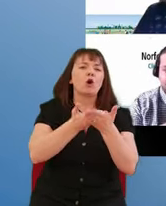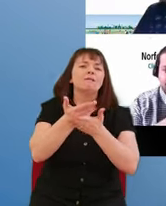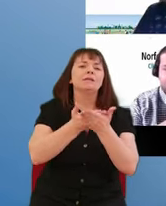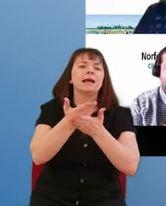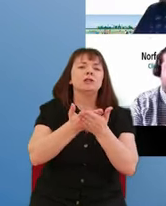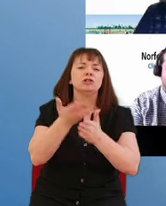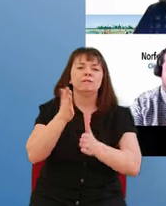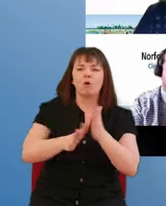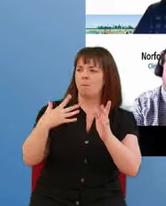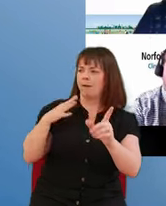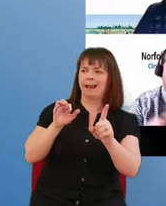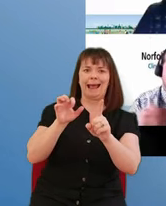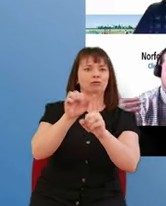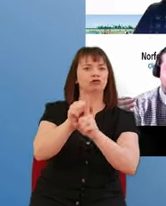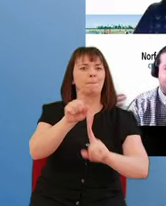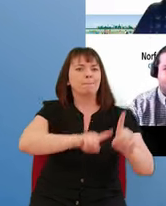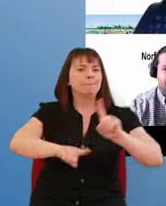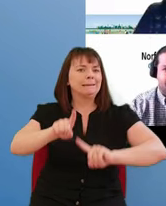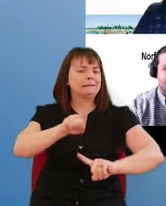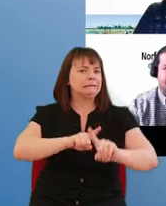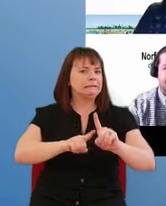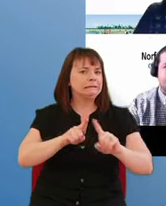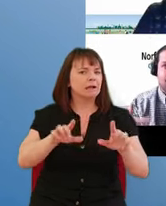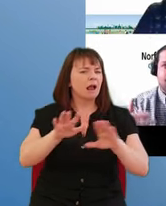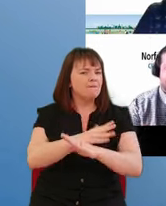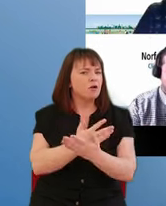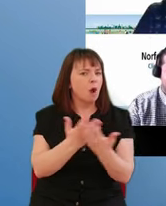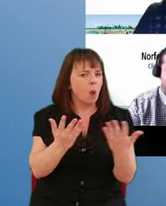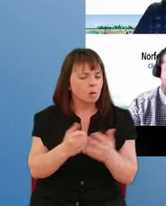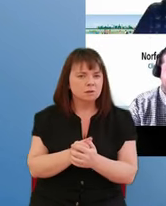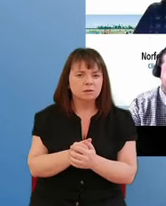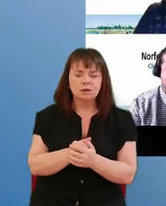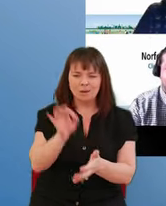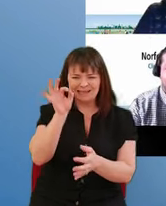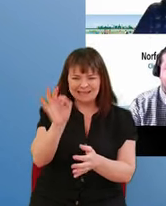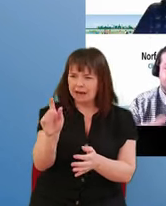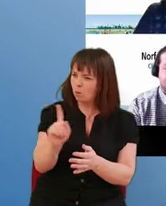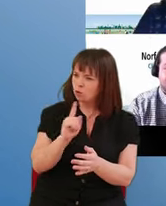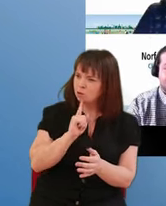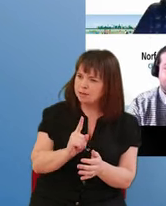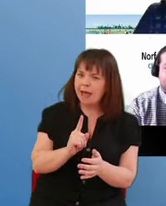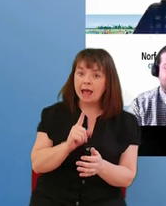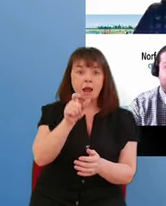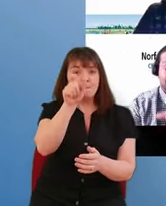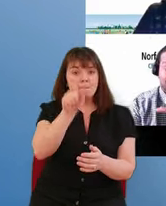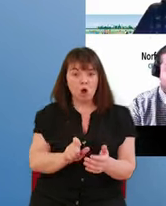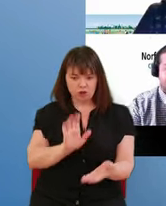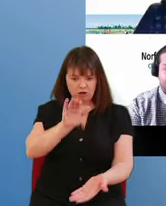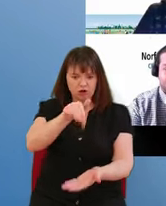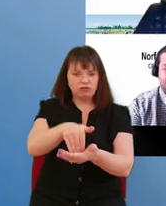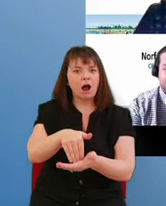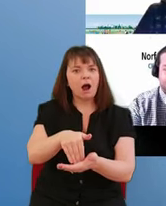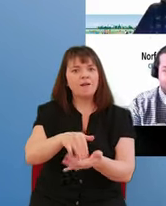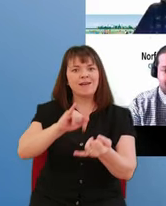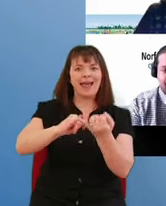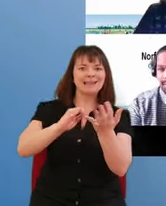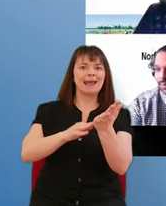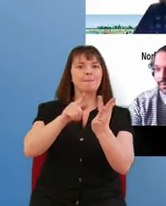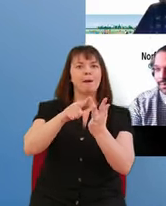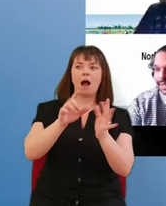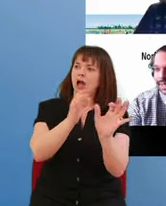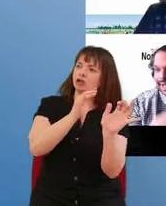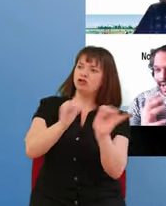them for smoking cessation or health management or weight management, that's a huge win. So completely agree. The other